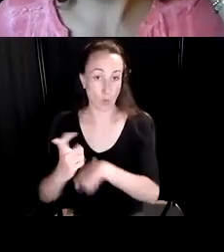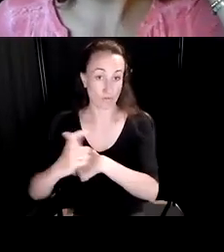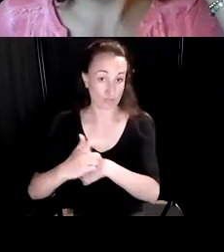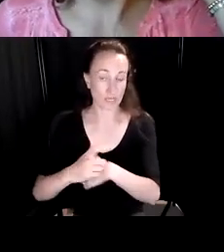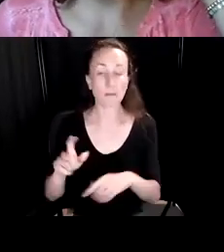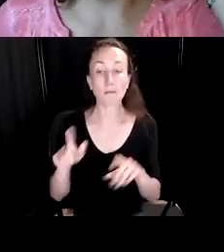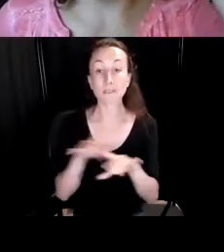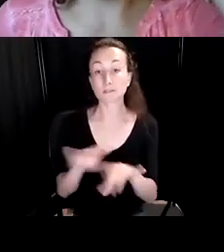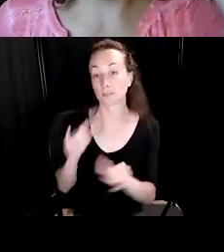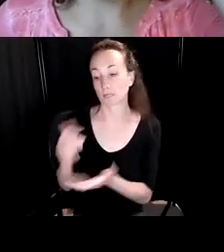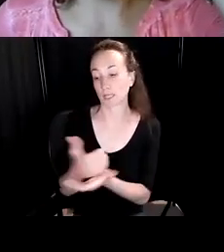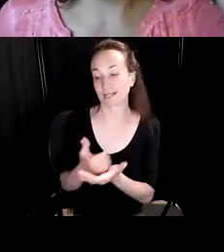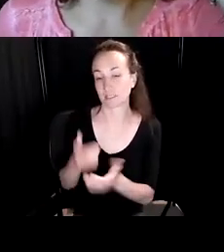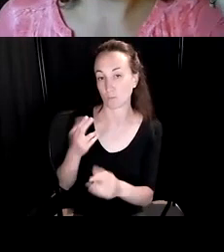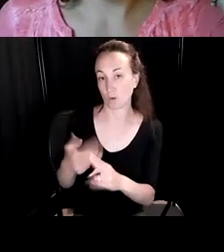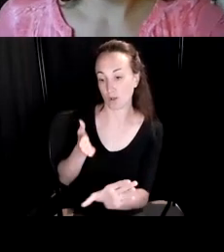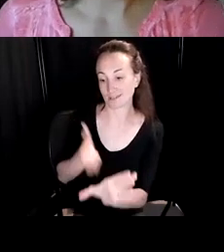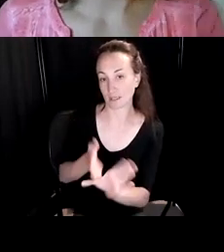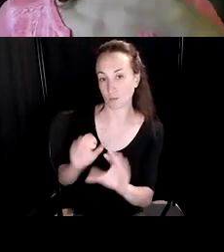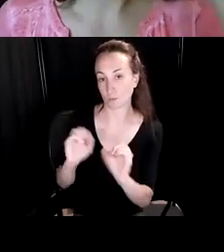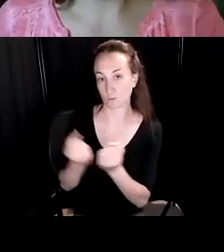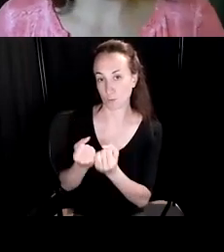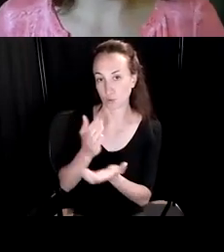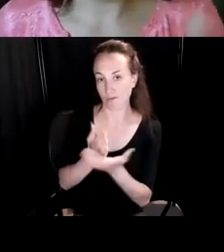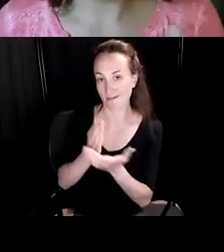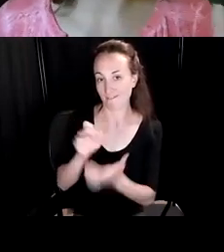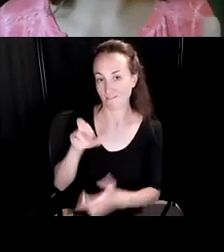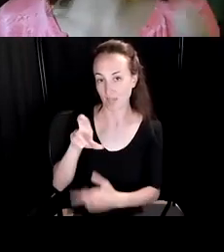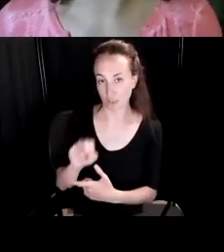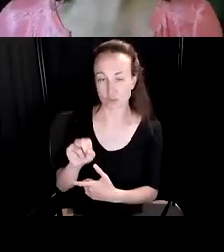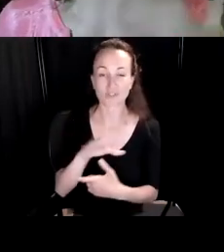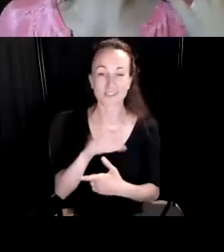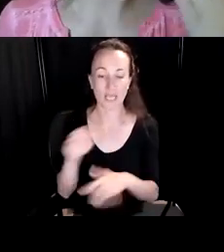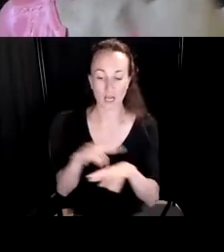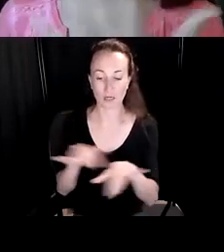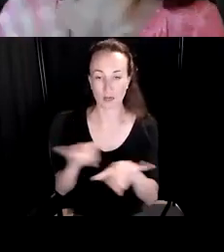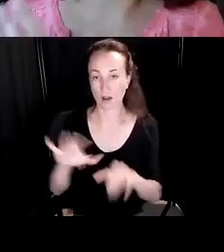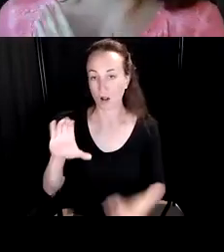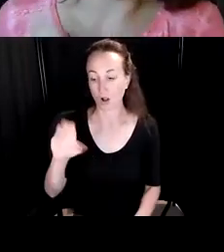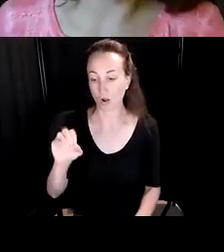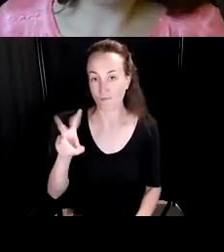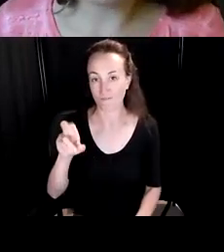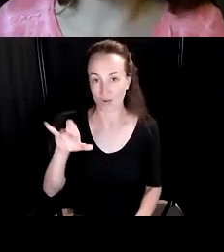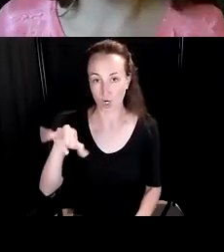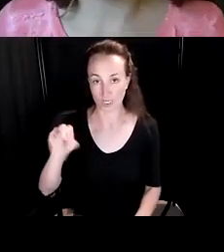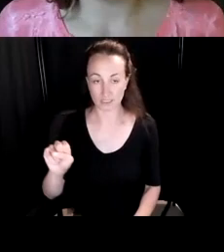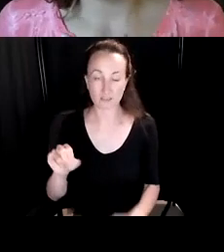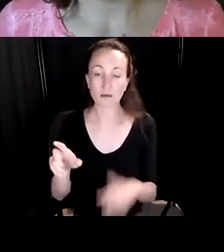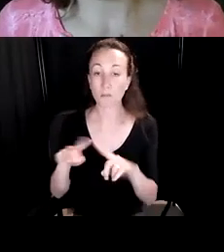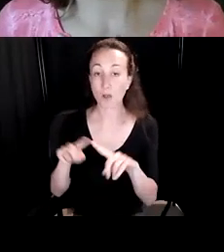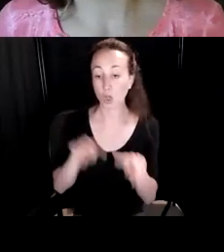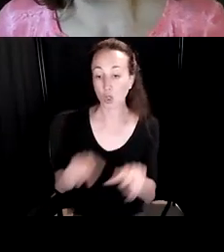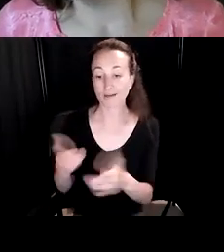psychosocial factors and potential covariates. Not to get in the weeds of the theory, but just looking at things such as